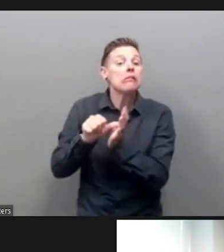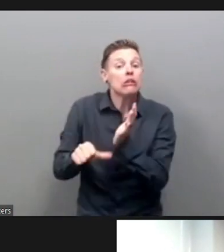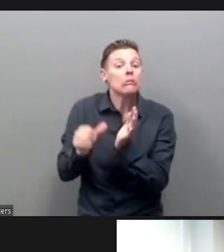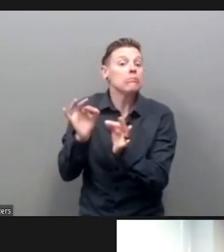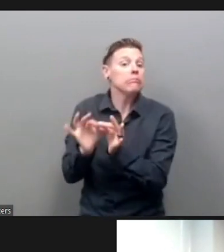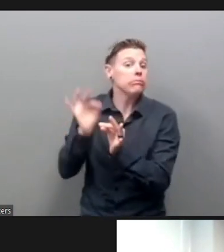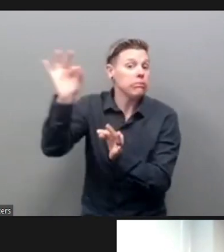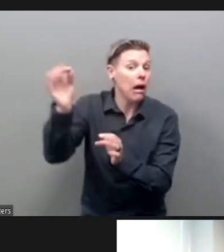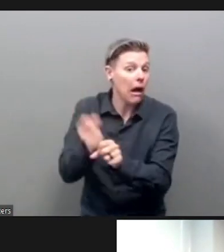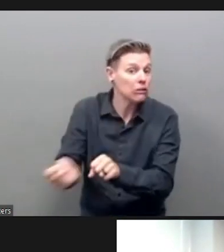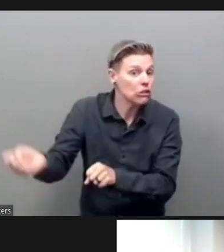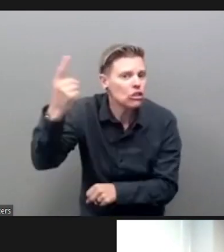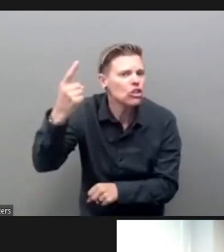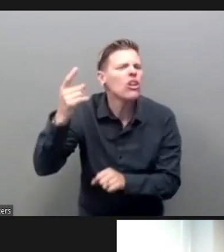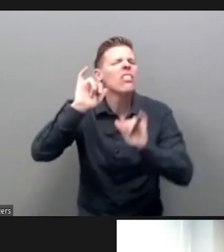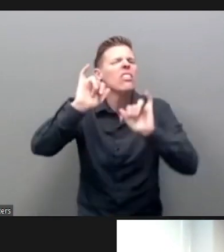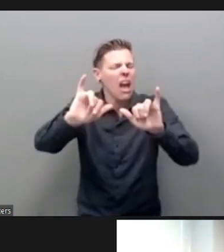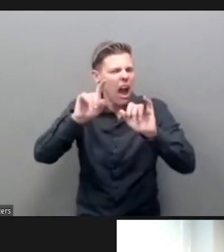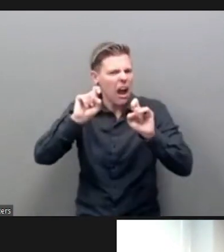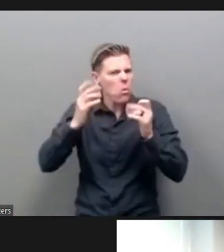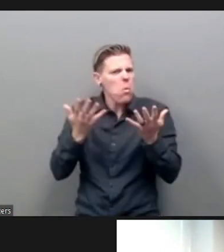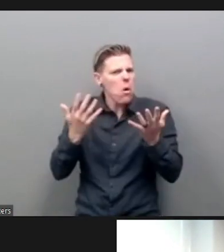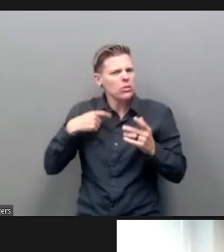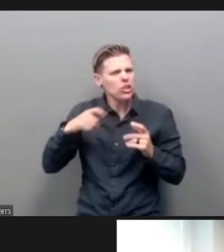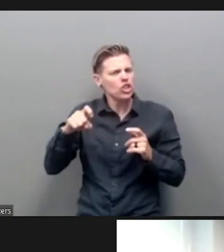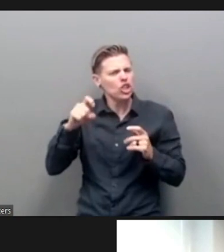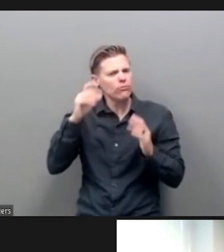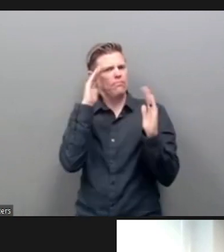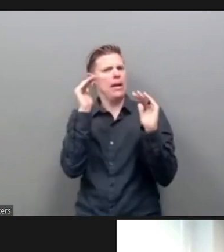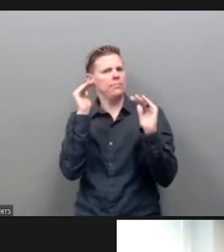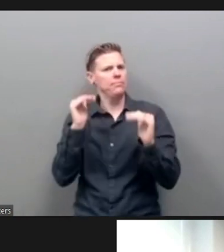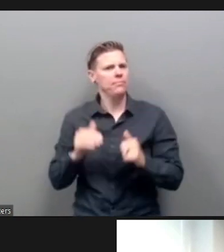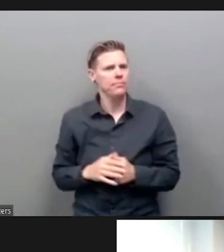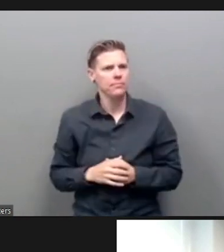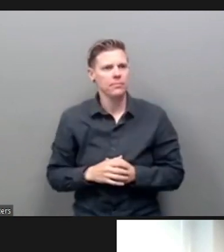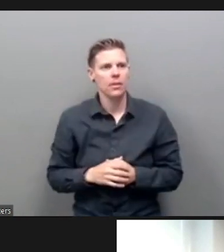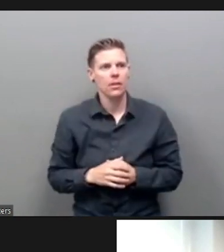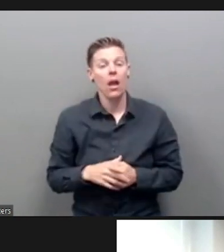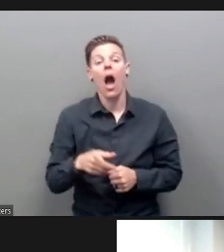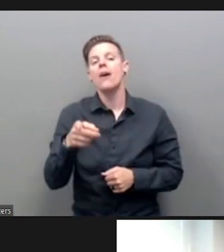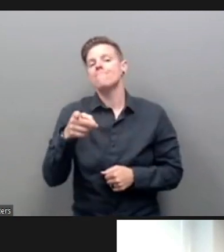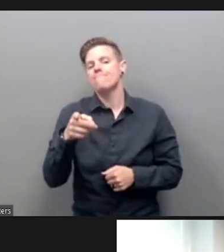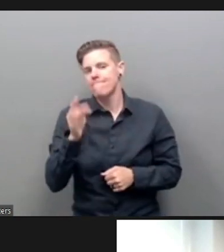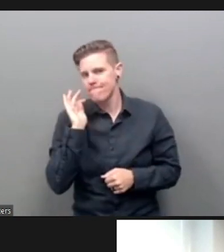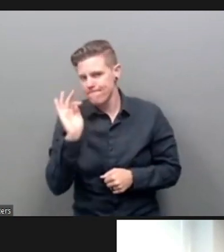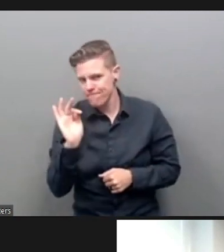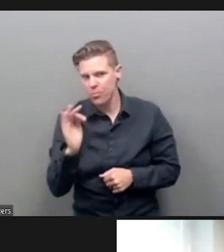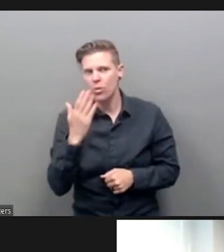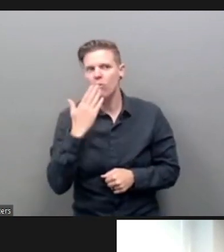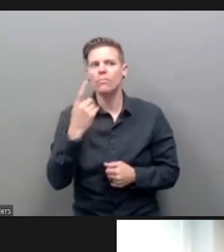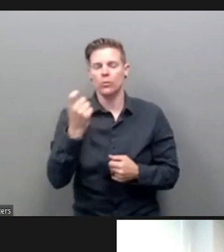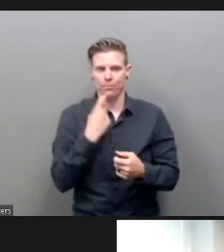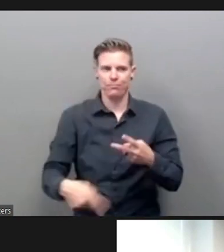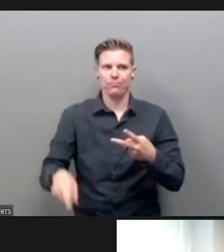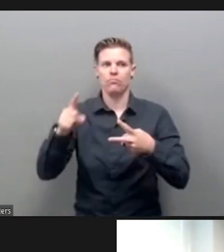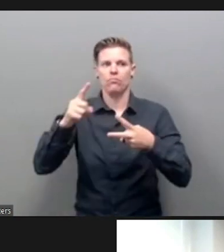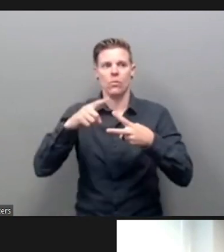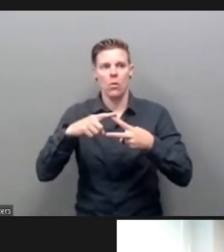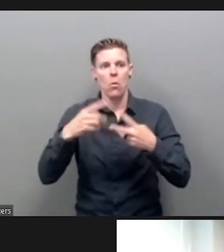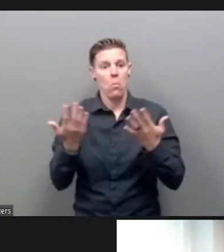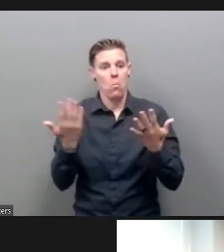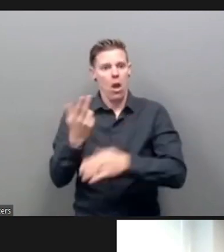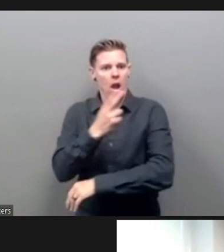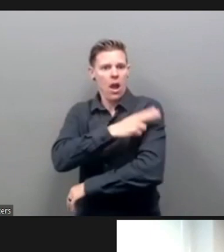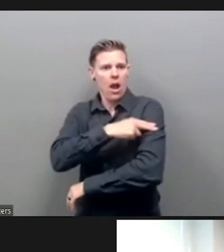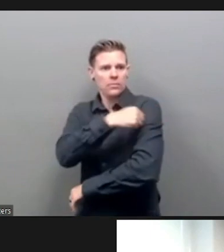Well, great questions, Chris. And on what hospitals are going to do, I think there are